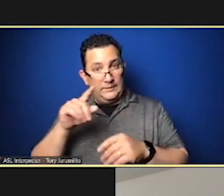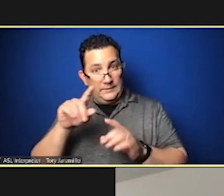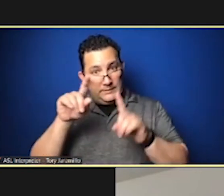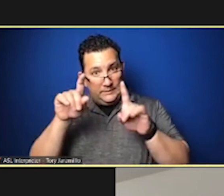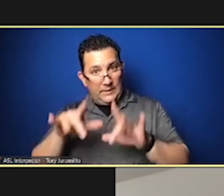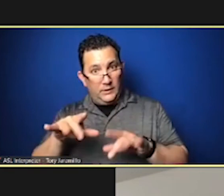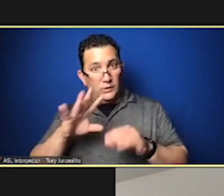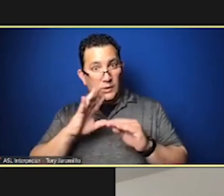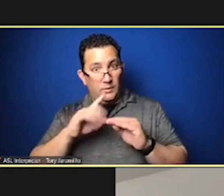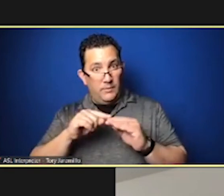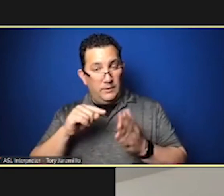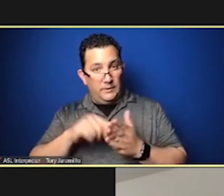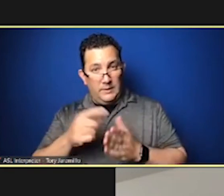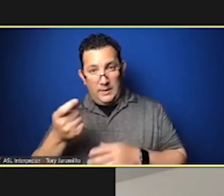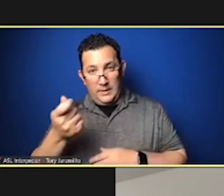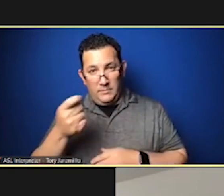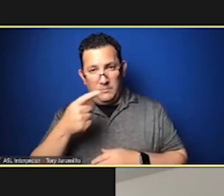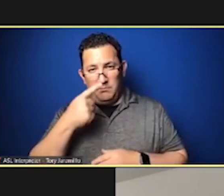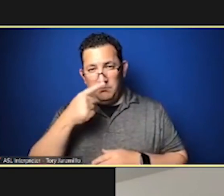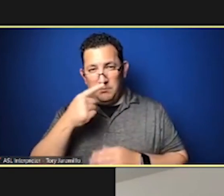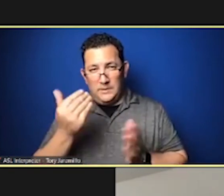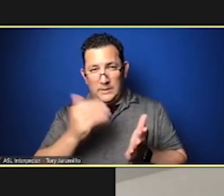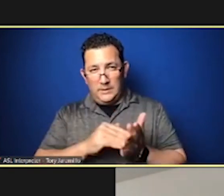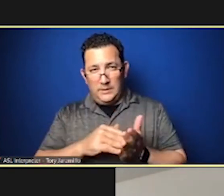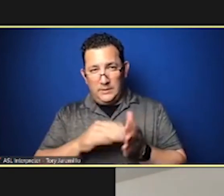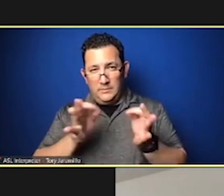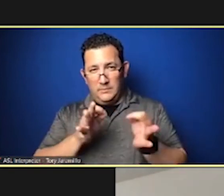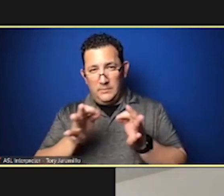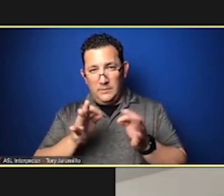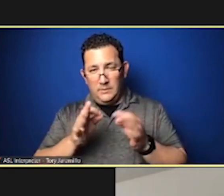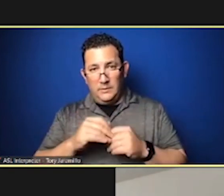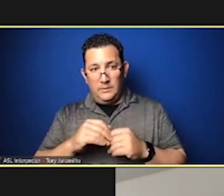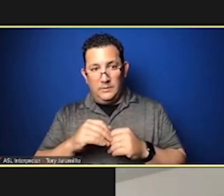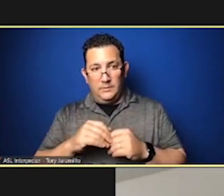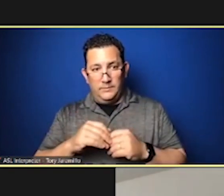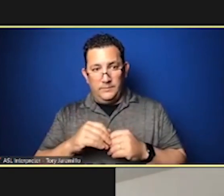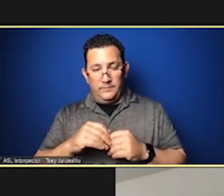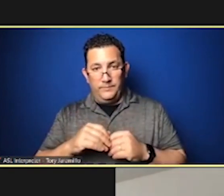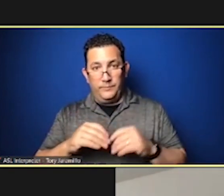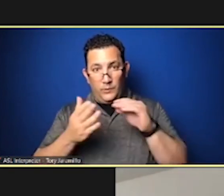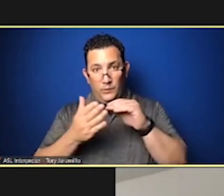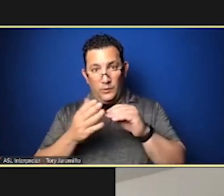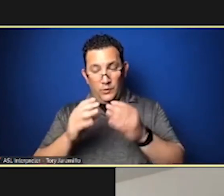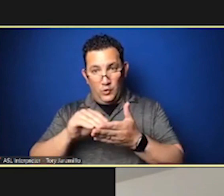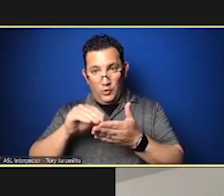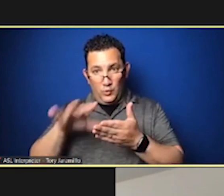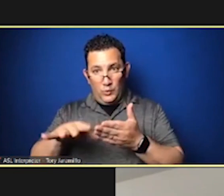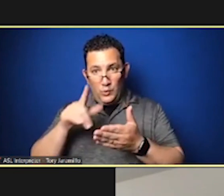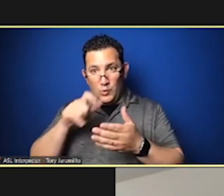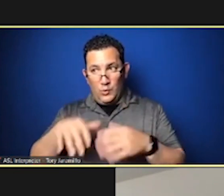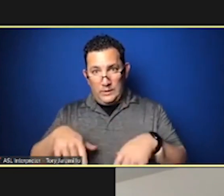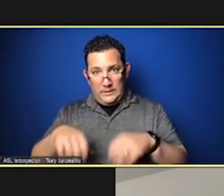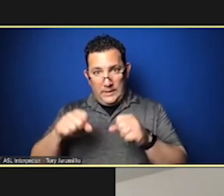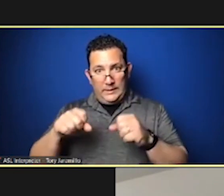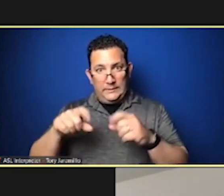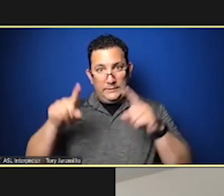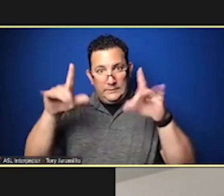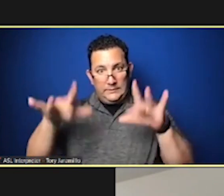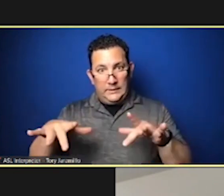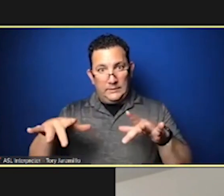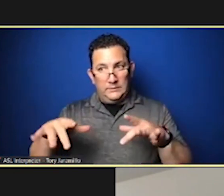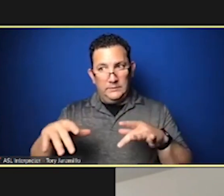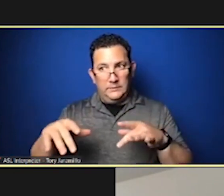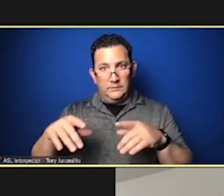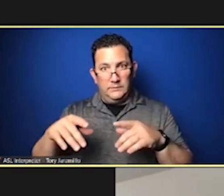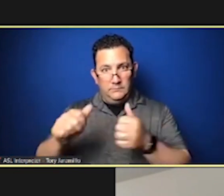could you reiterate that, especially students that are taking tests full distance, what they're supposed to have